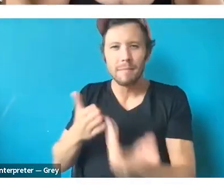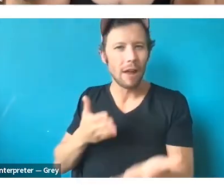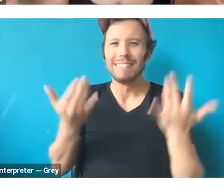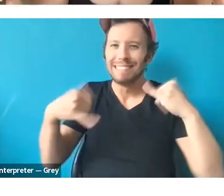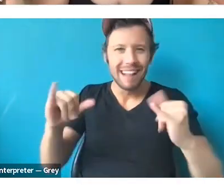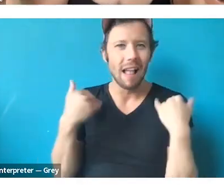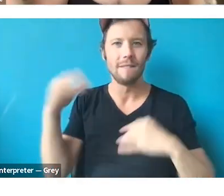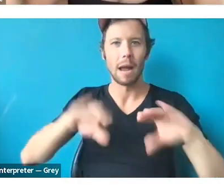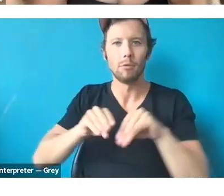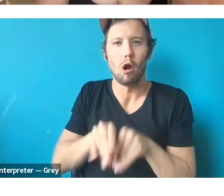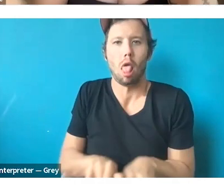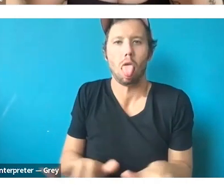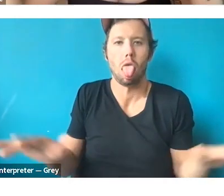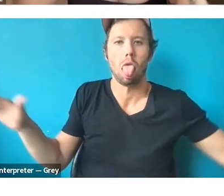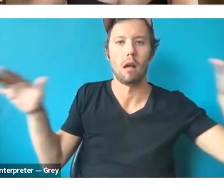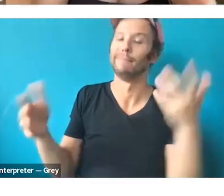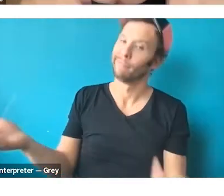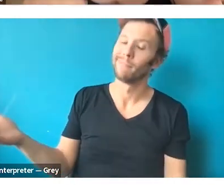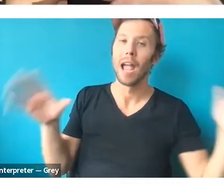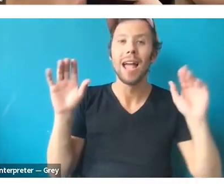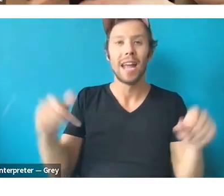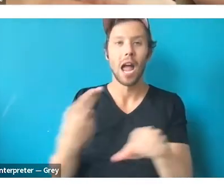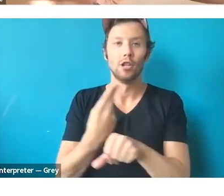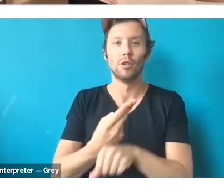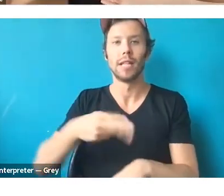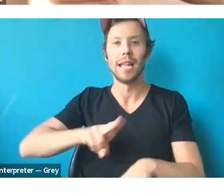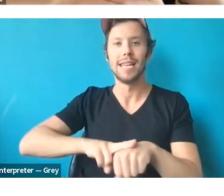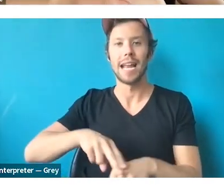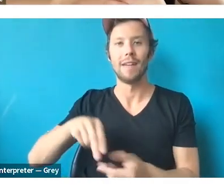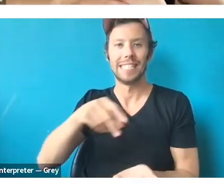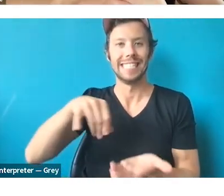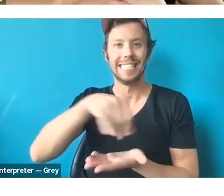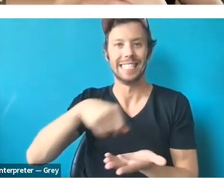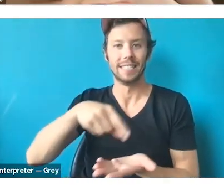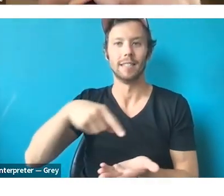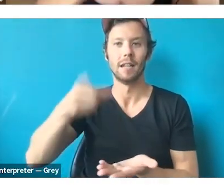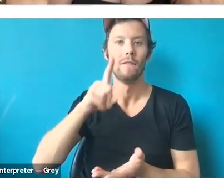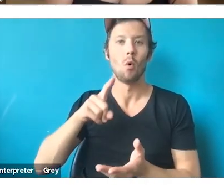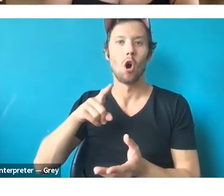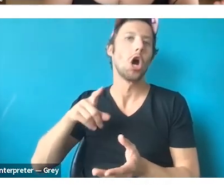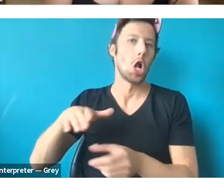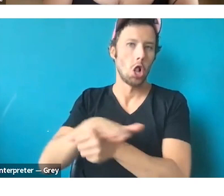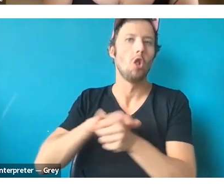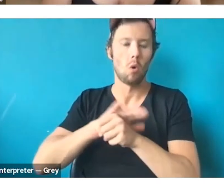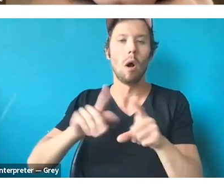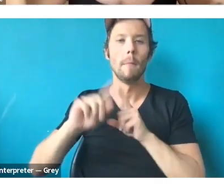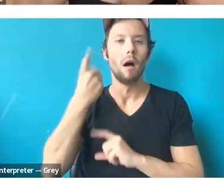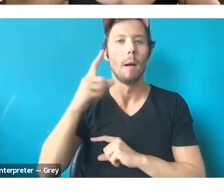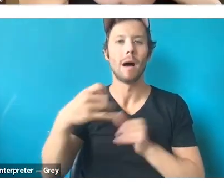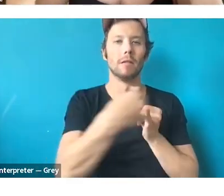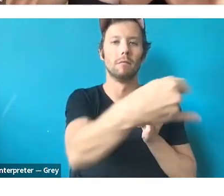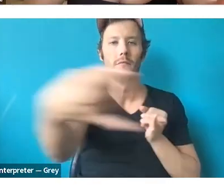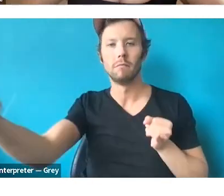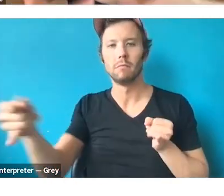we can plant native seeds within a container so that they are not interacting with the invasive ones. That's something that we could do in